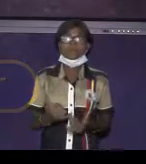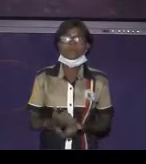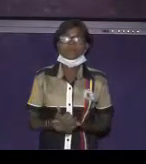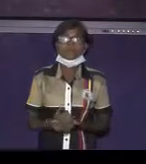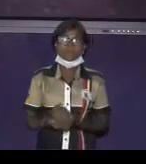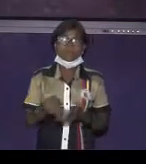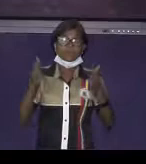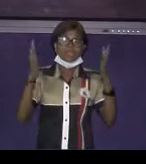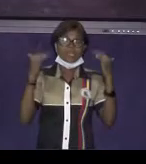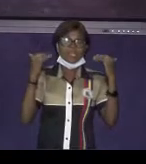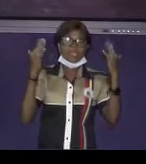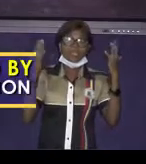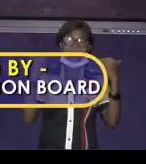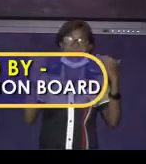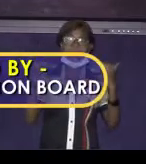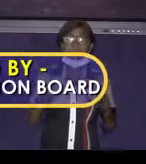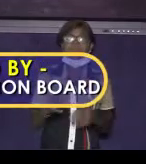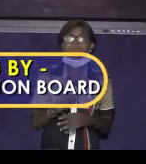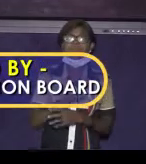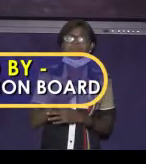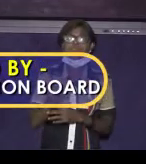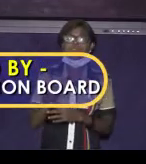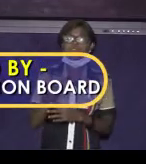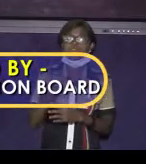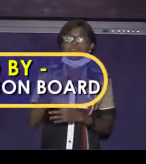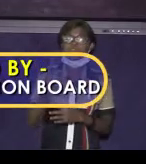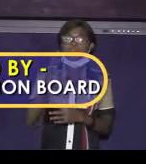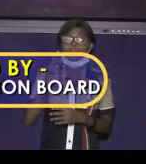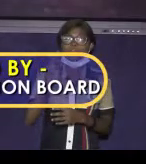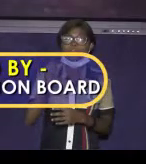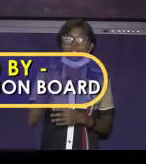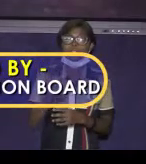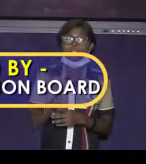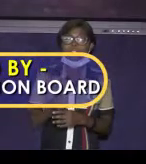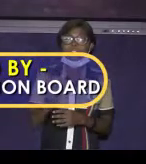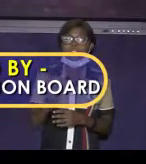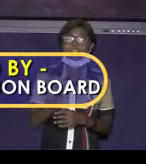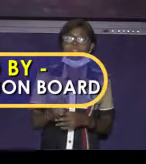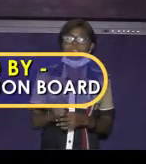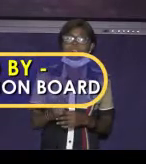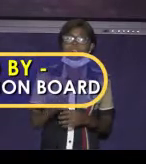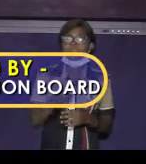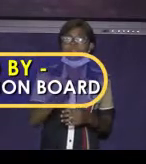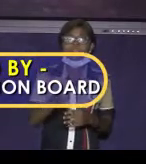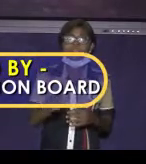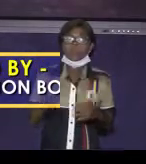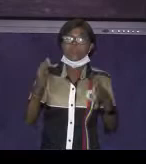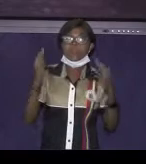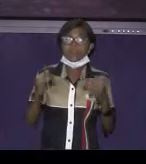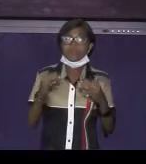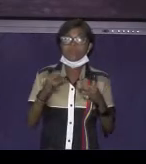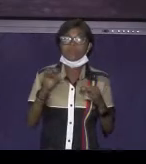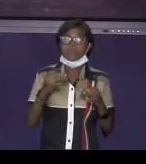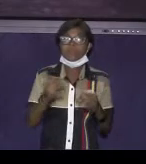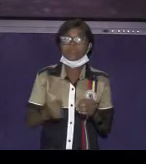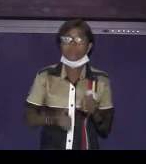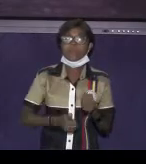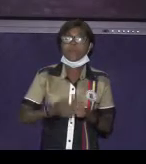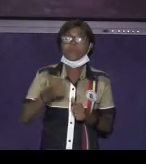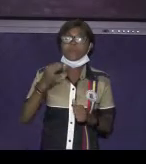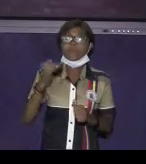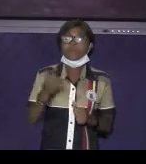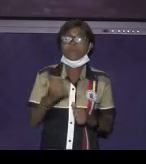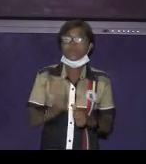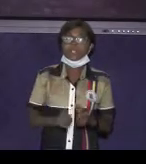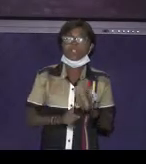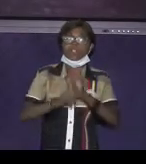to rainforest region. A rainforest is simply an area of tall, mostly evergreen